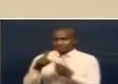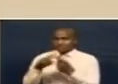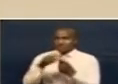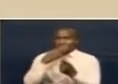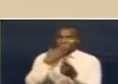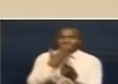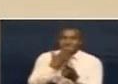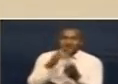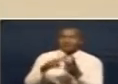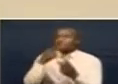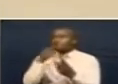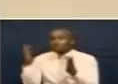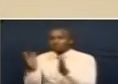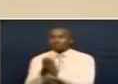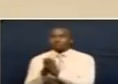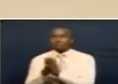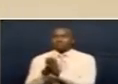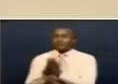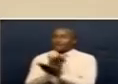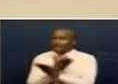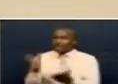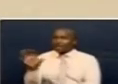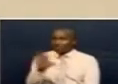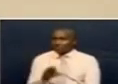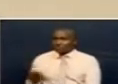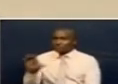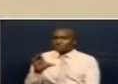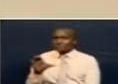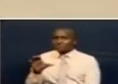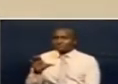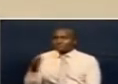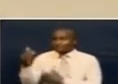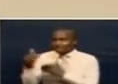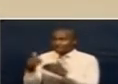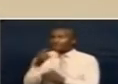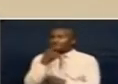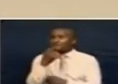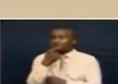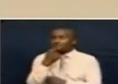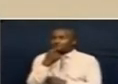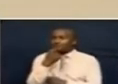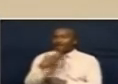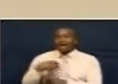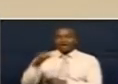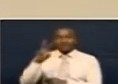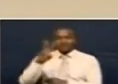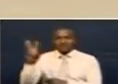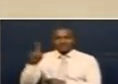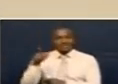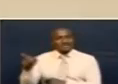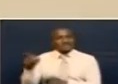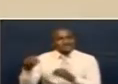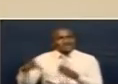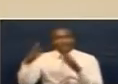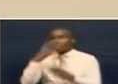Luhyas and the Luos. Any constituency along the border of Nyanza and Western is automatically an